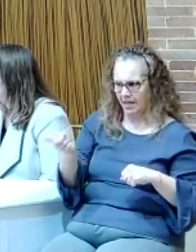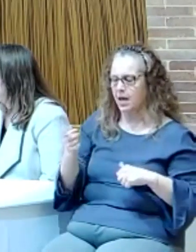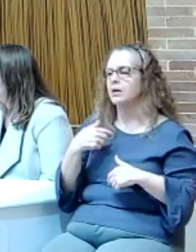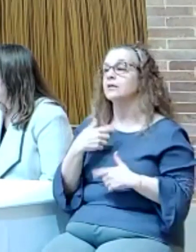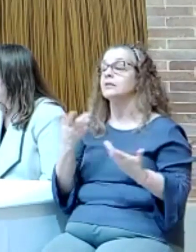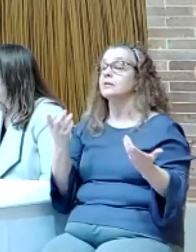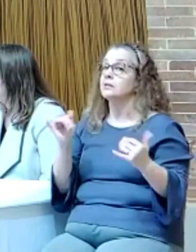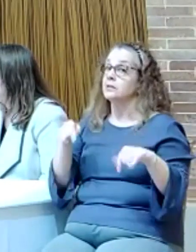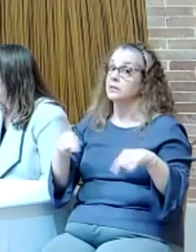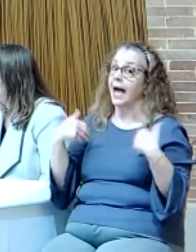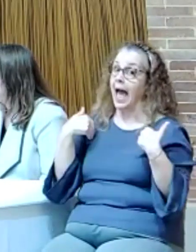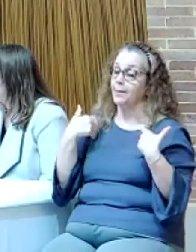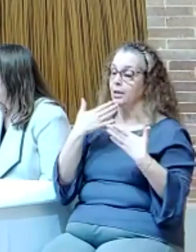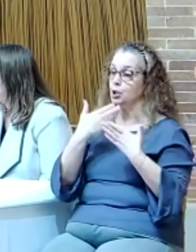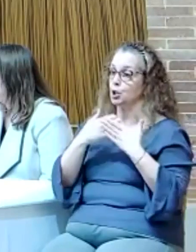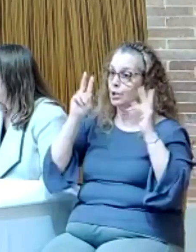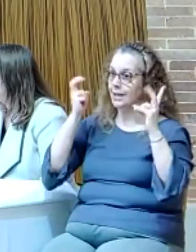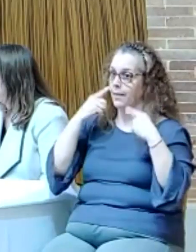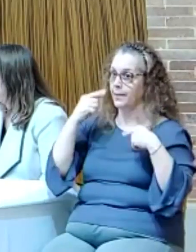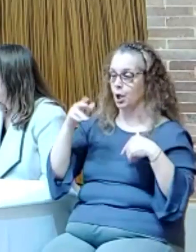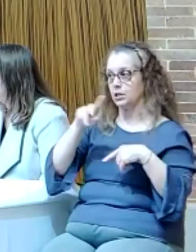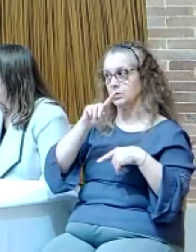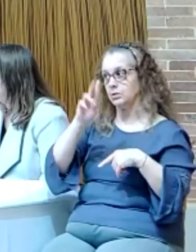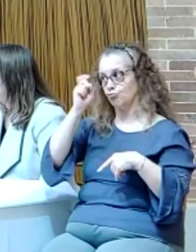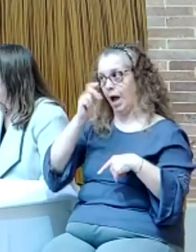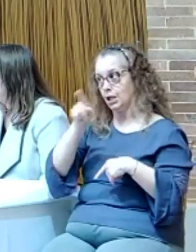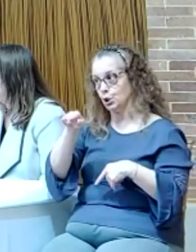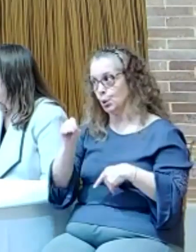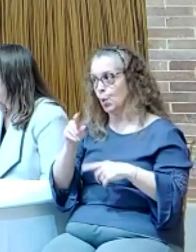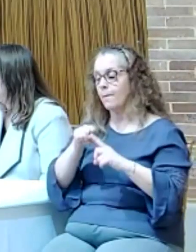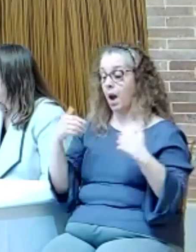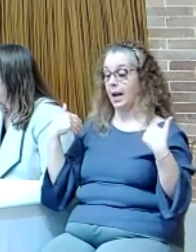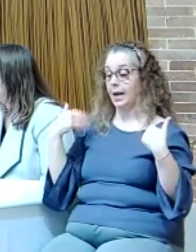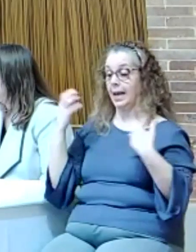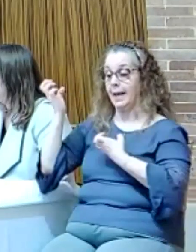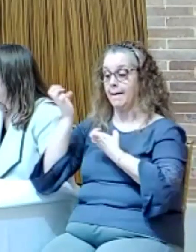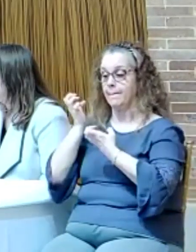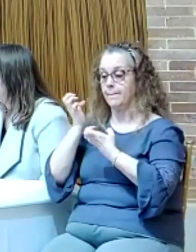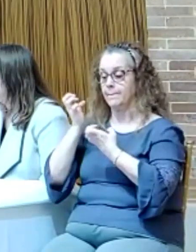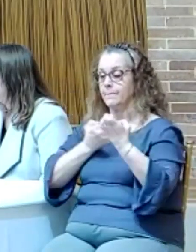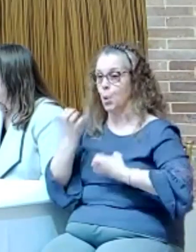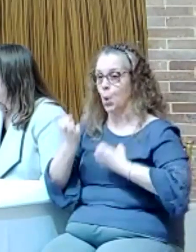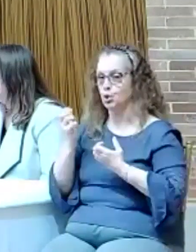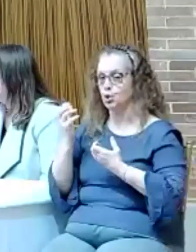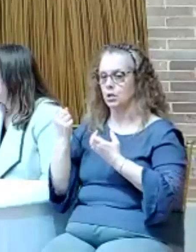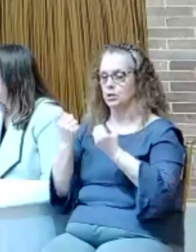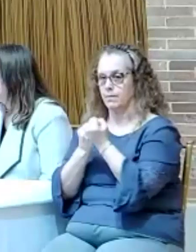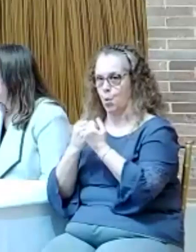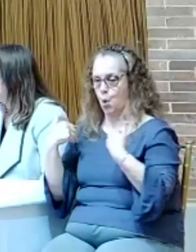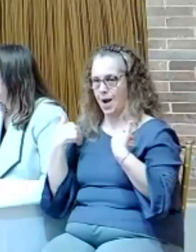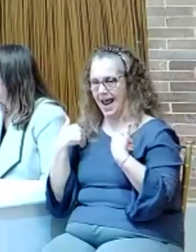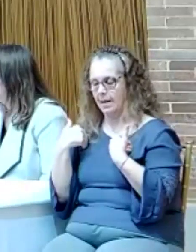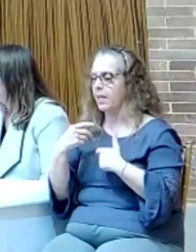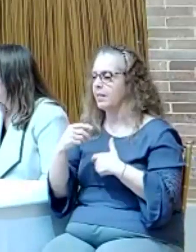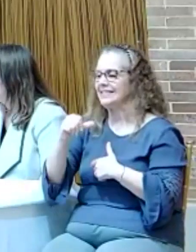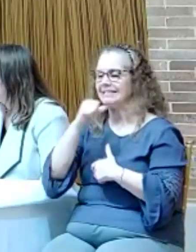Bronx Zoo um are the two types of service animals and emotional support is not a service that's covered for places that are open